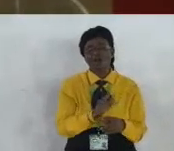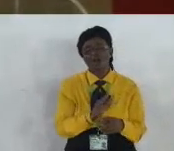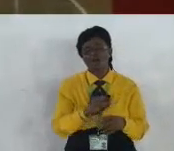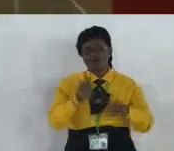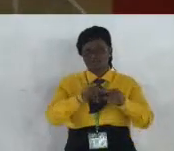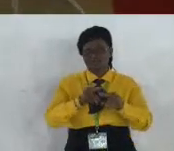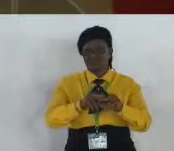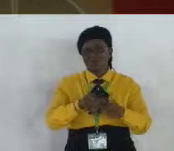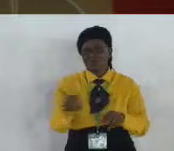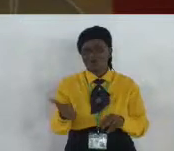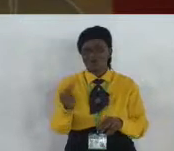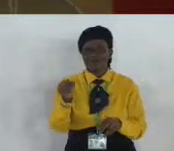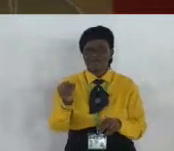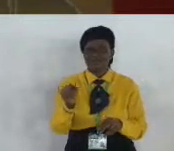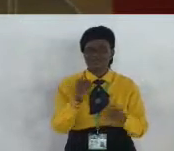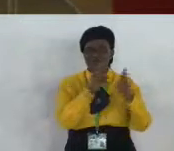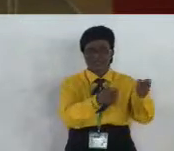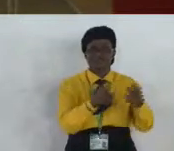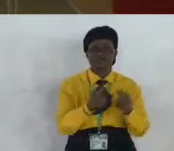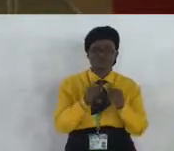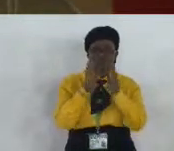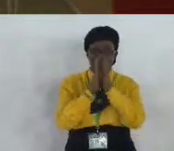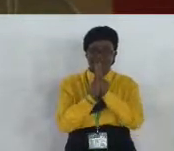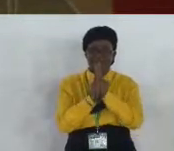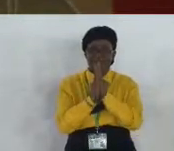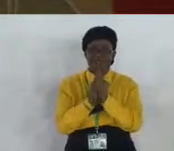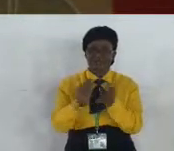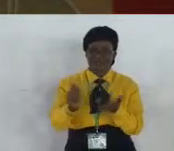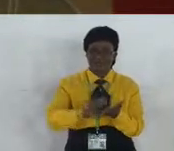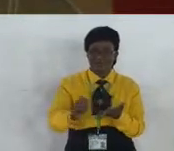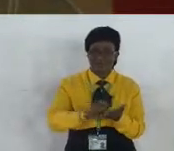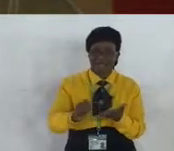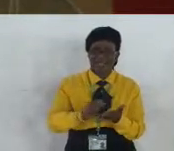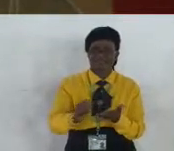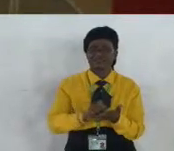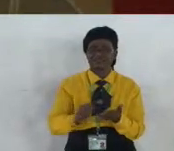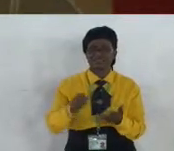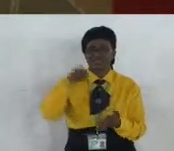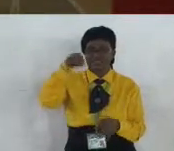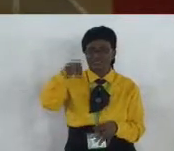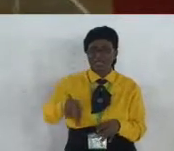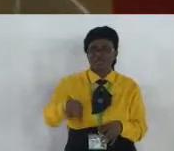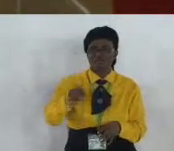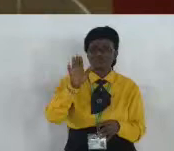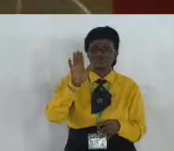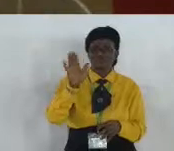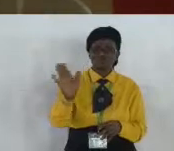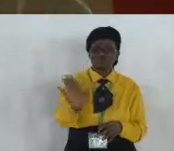pray? Now begin to write down your prayer points.